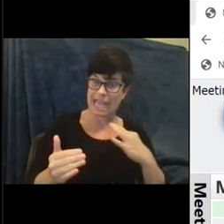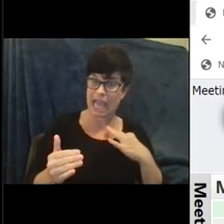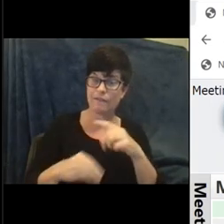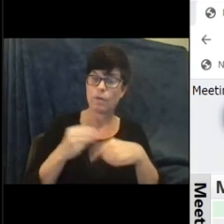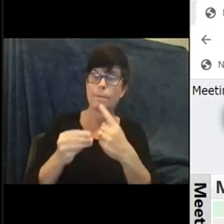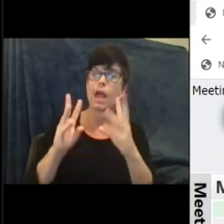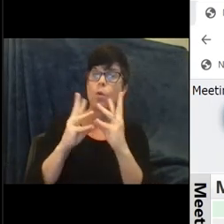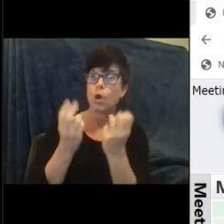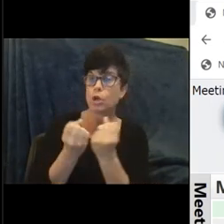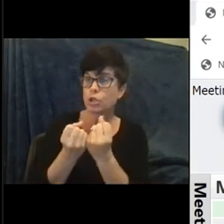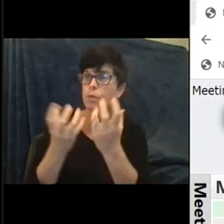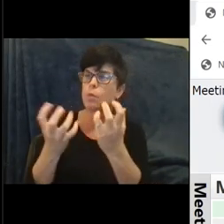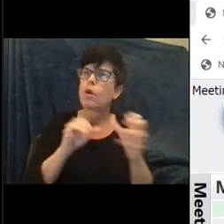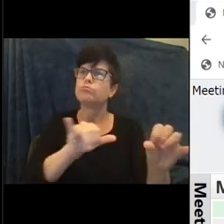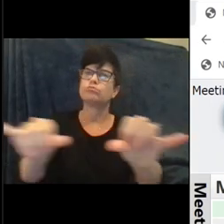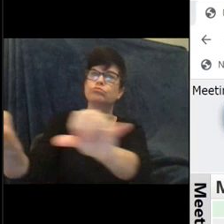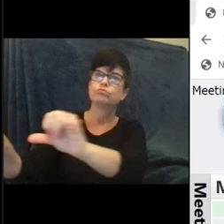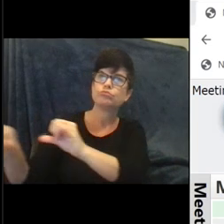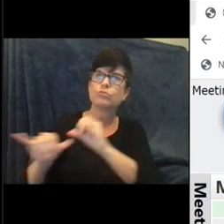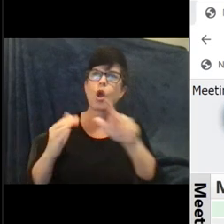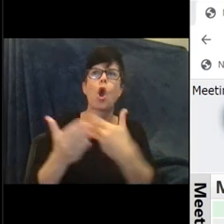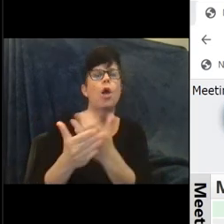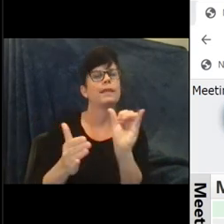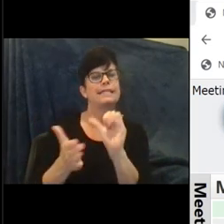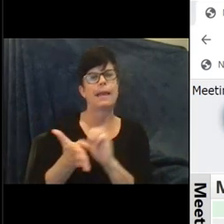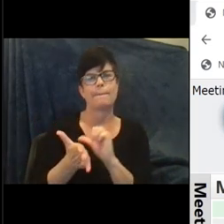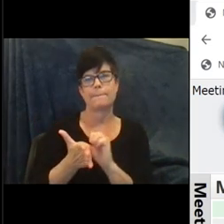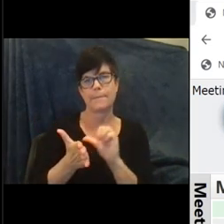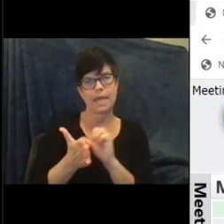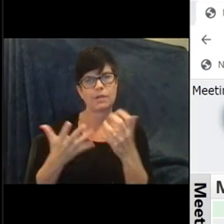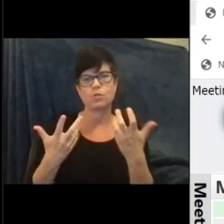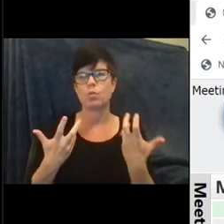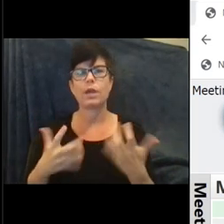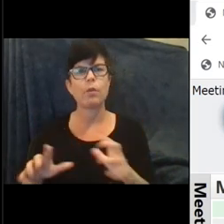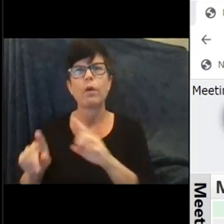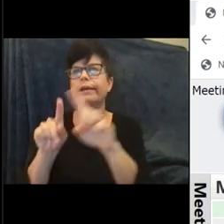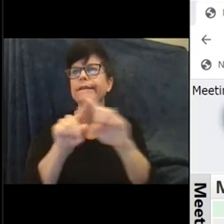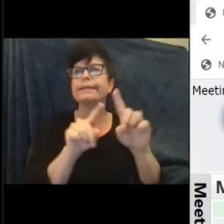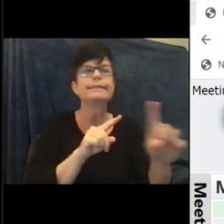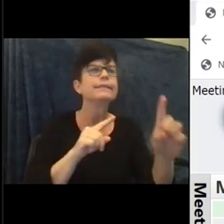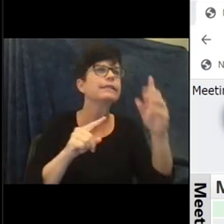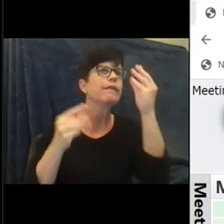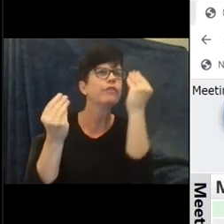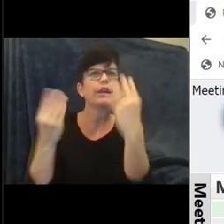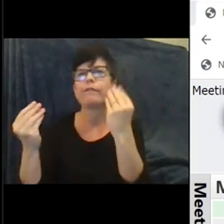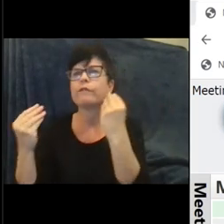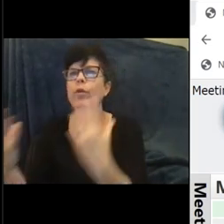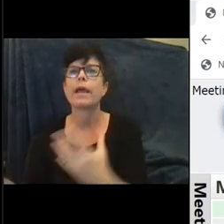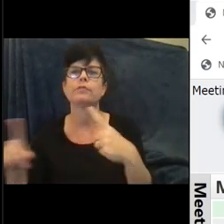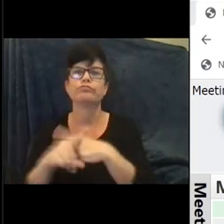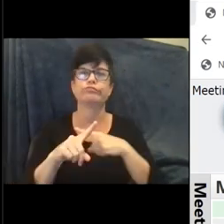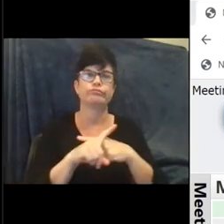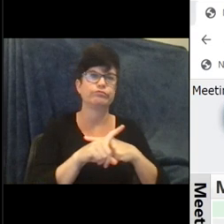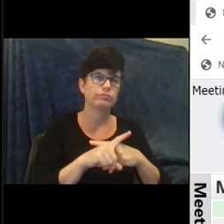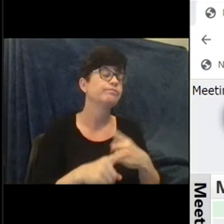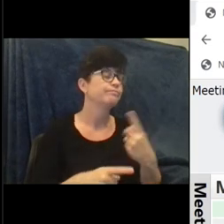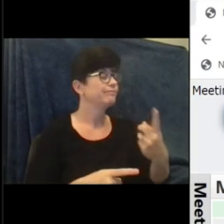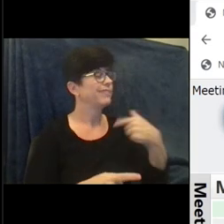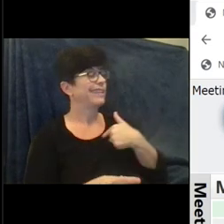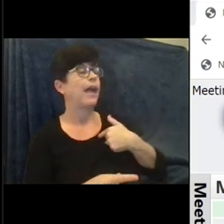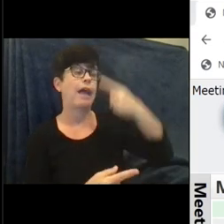all on the same page all at the same time, and we're not all getting different information at different times. So. Couldn't